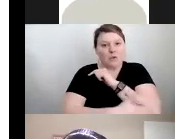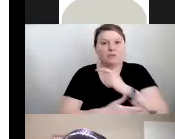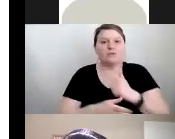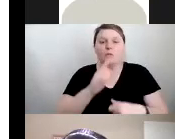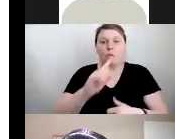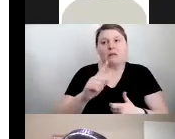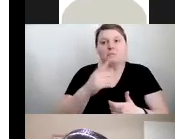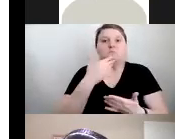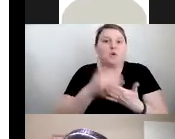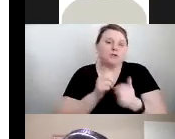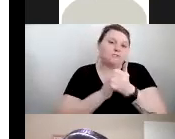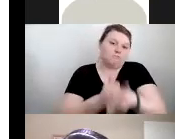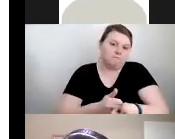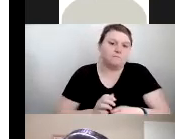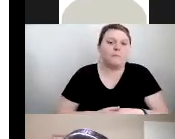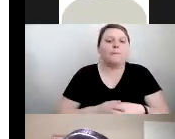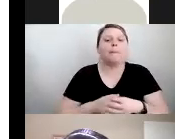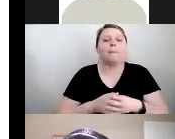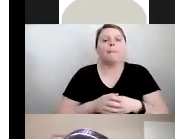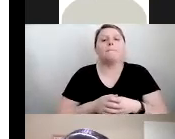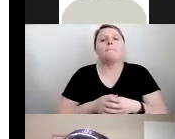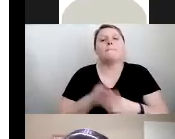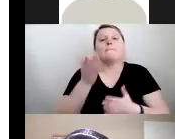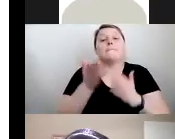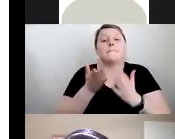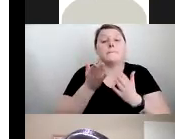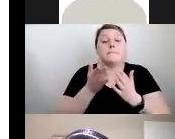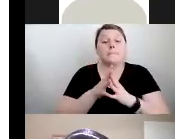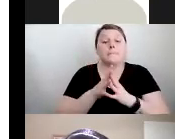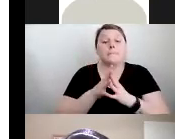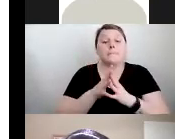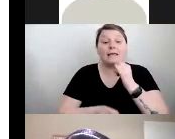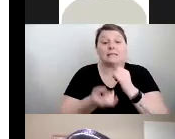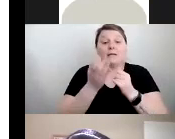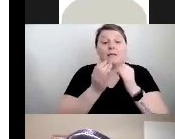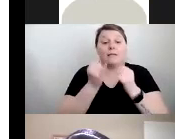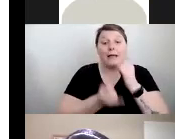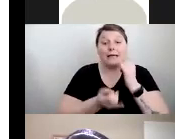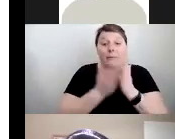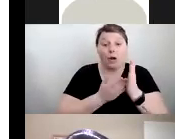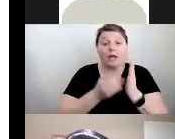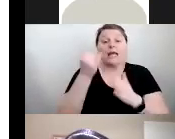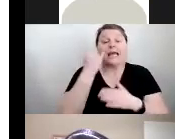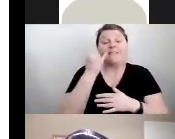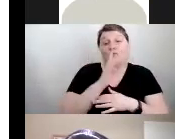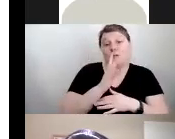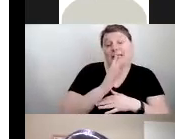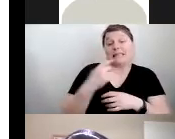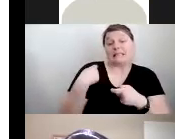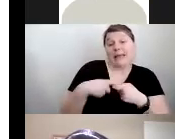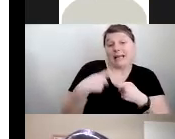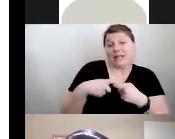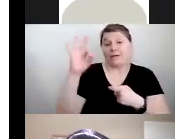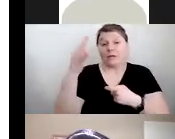live by. And then maybe a little bit more pragmatic, the last bullet point, if you speak Spanish or French, these are